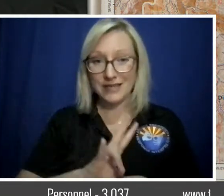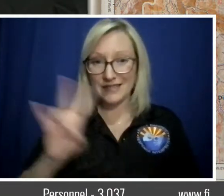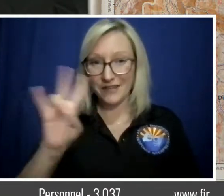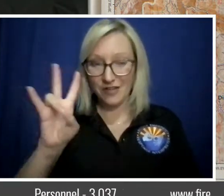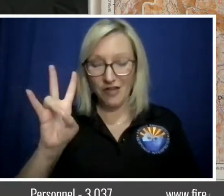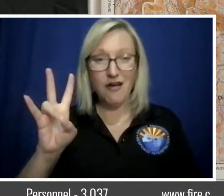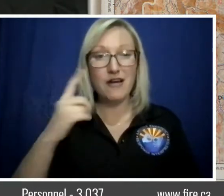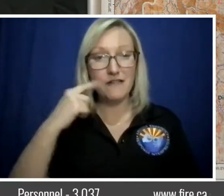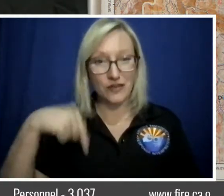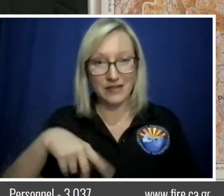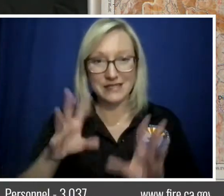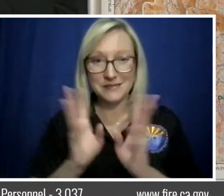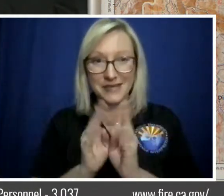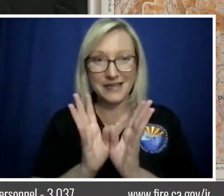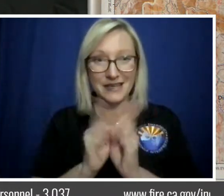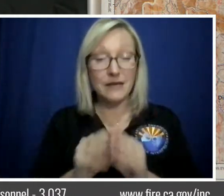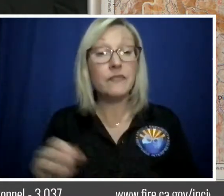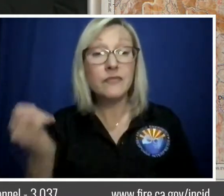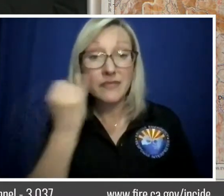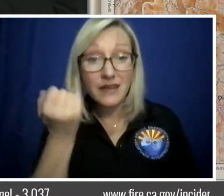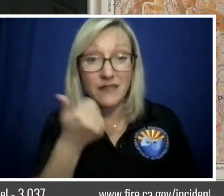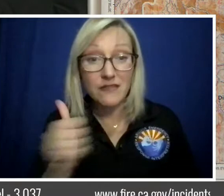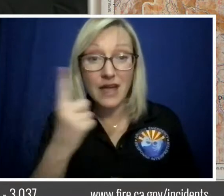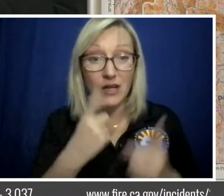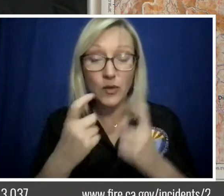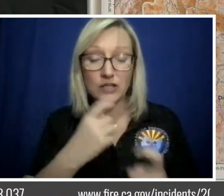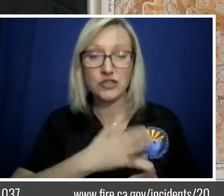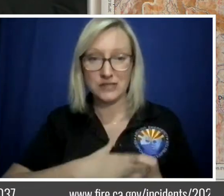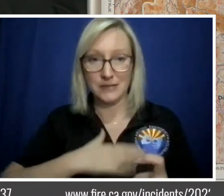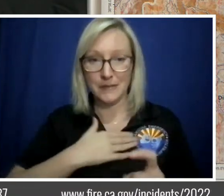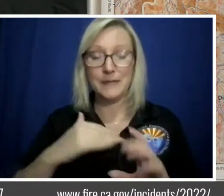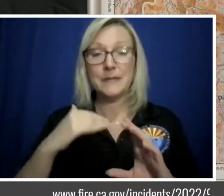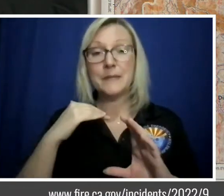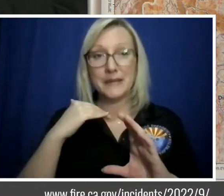We want to make sure that if you have any questions, you email those questions in to